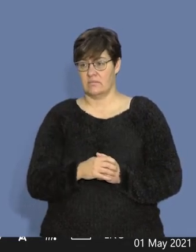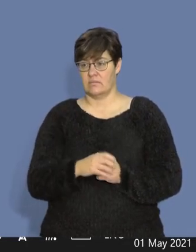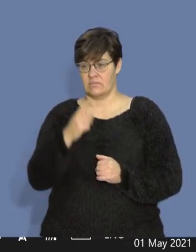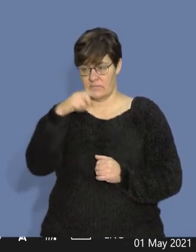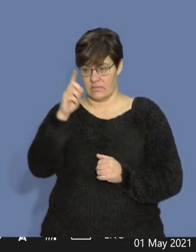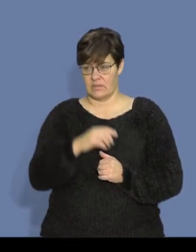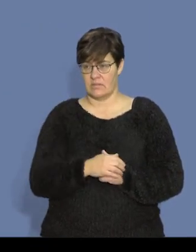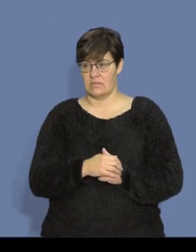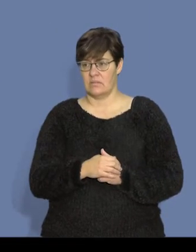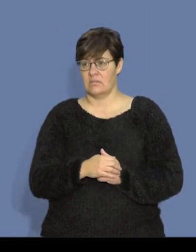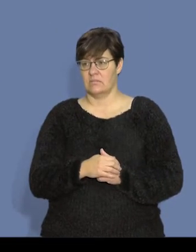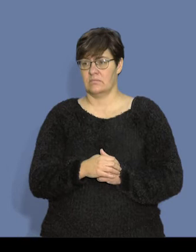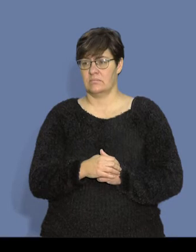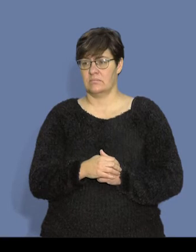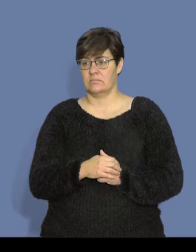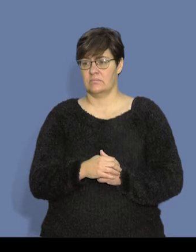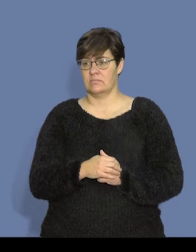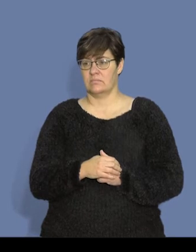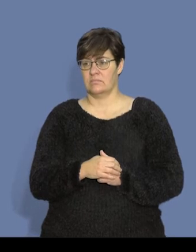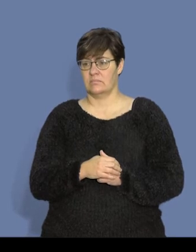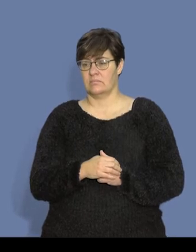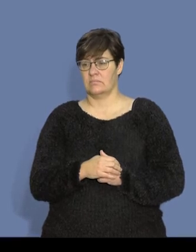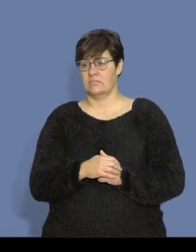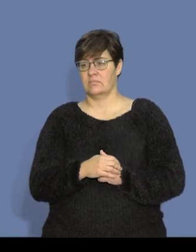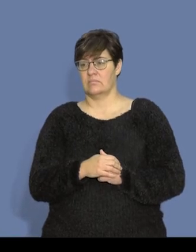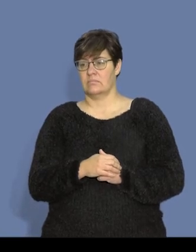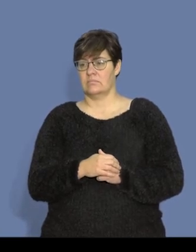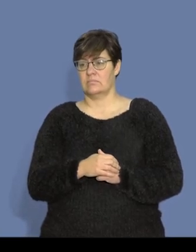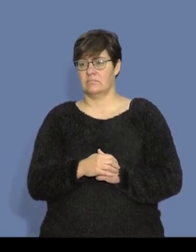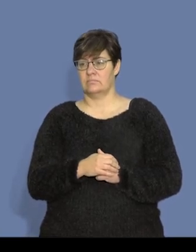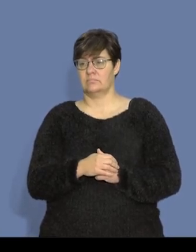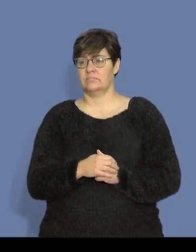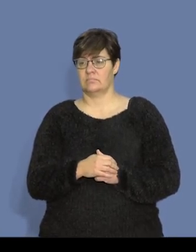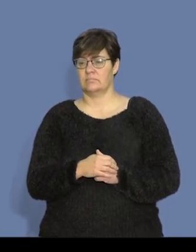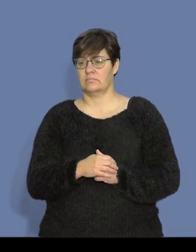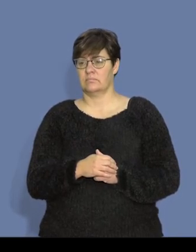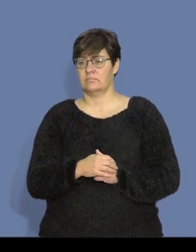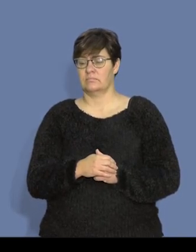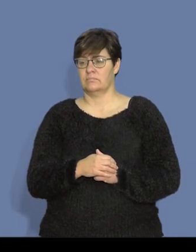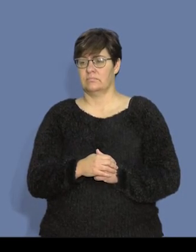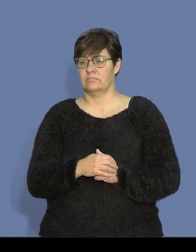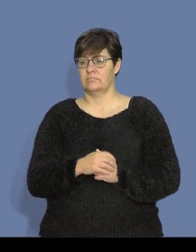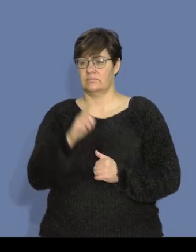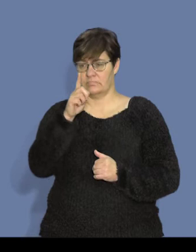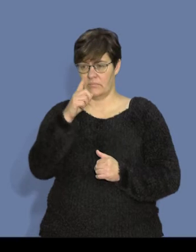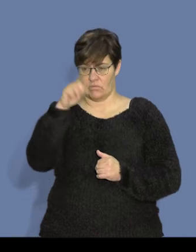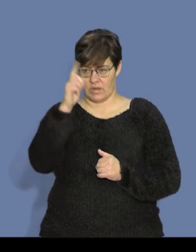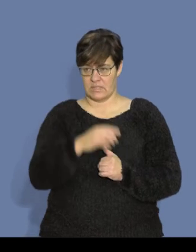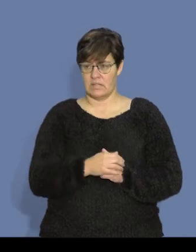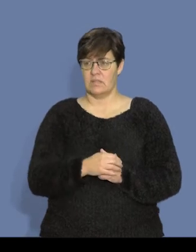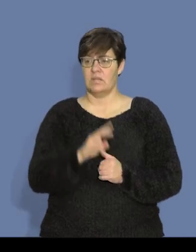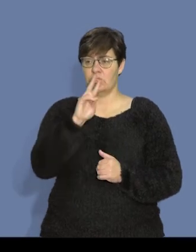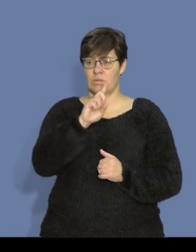21,870. Voila, that one is correct. So we go back into our calculation here, and we've